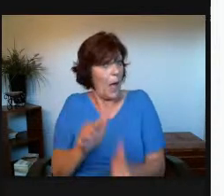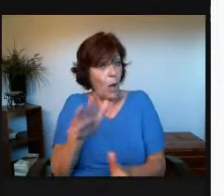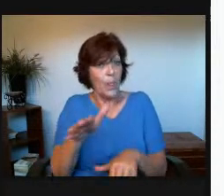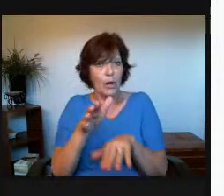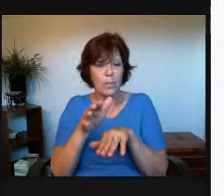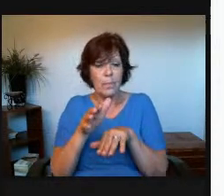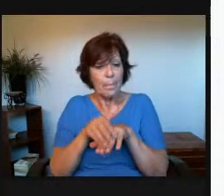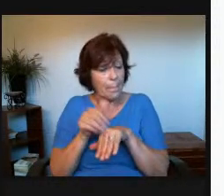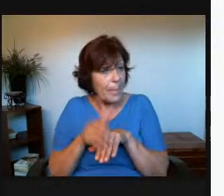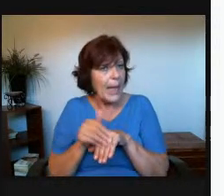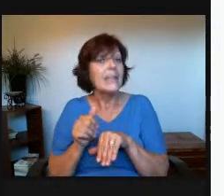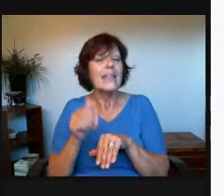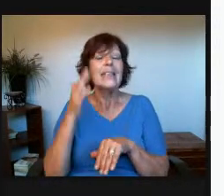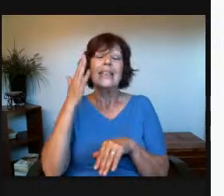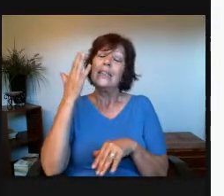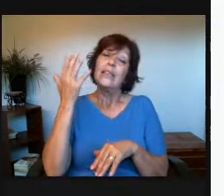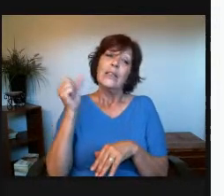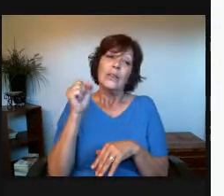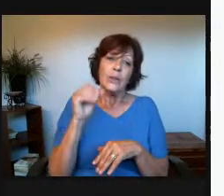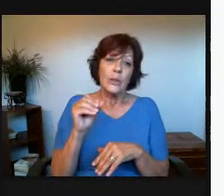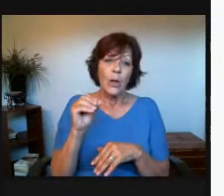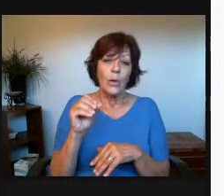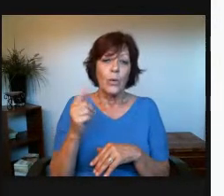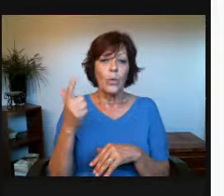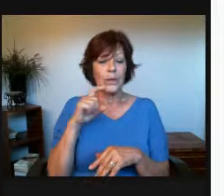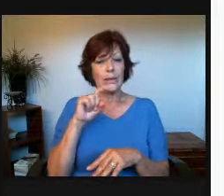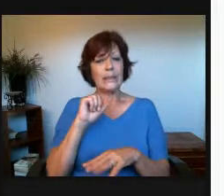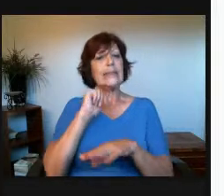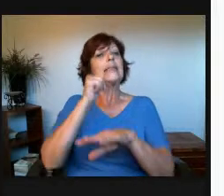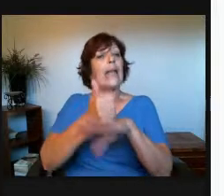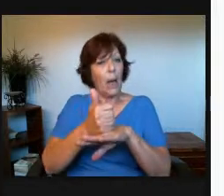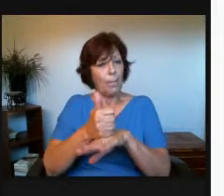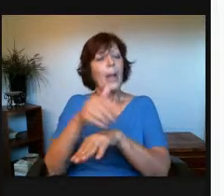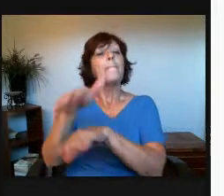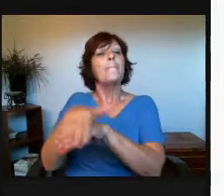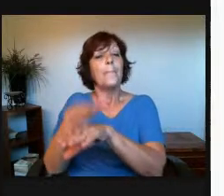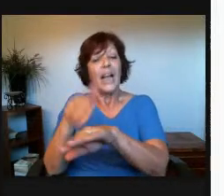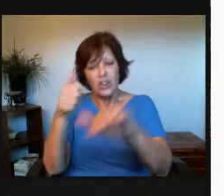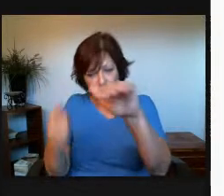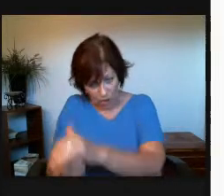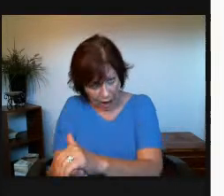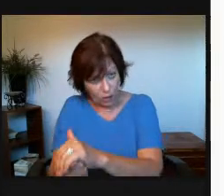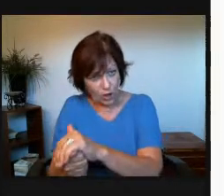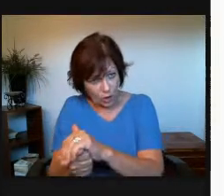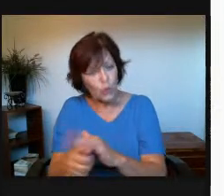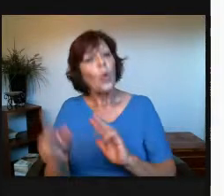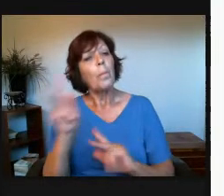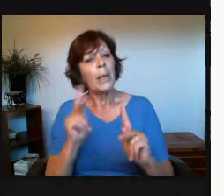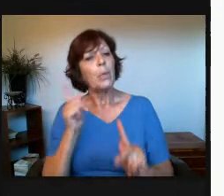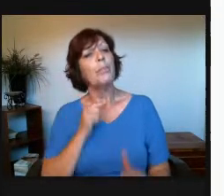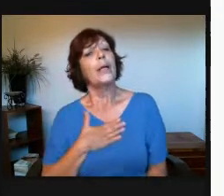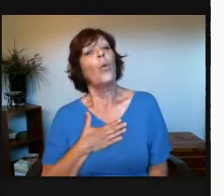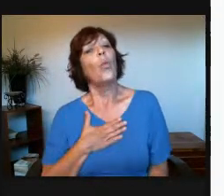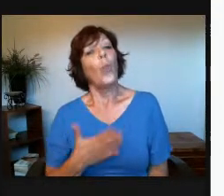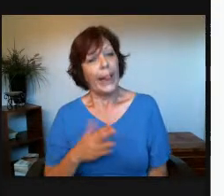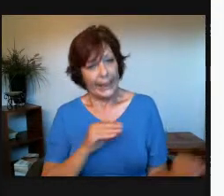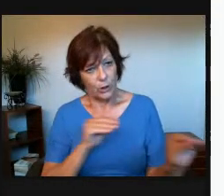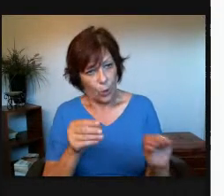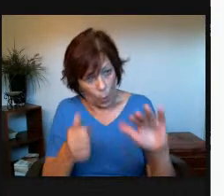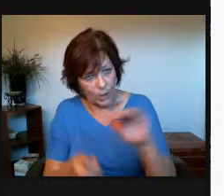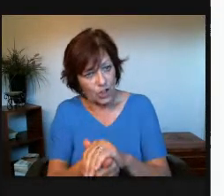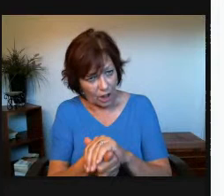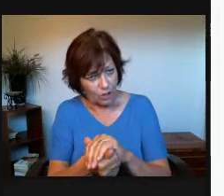departments throughout the states to set up pet shelters along with people shelters. So that will also